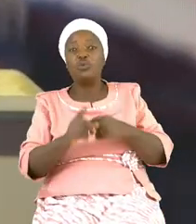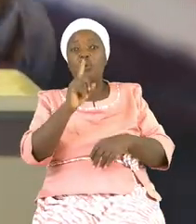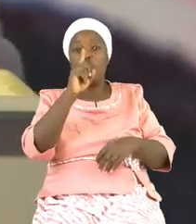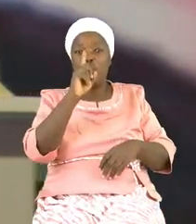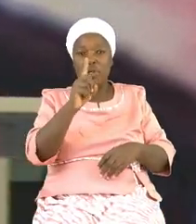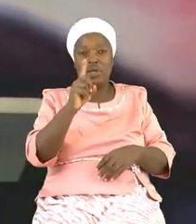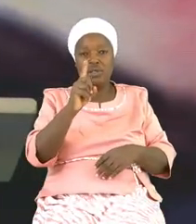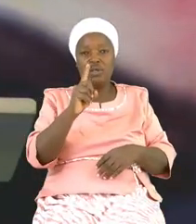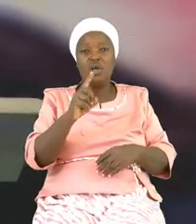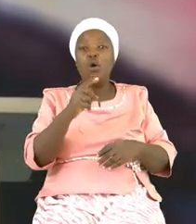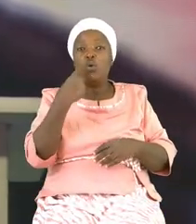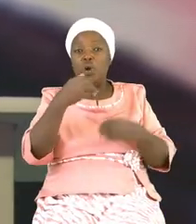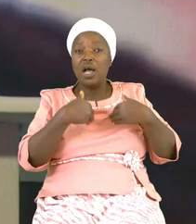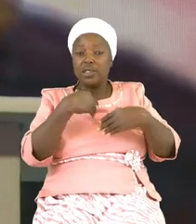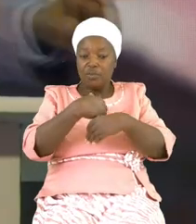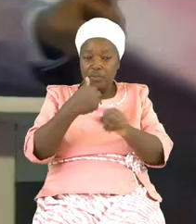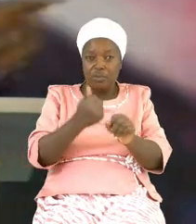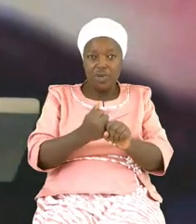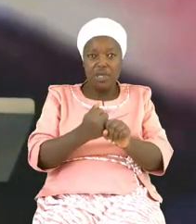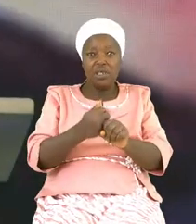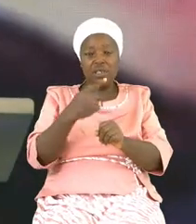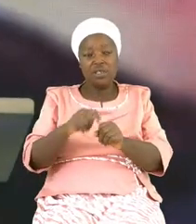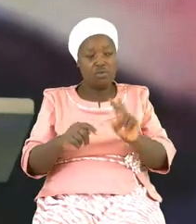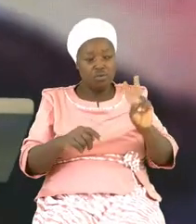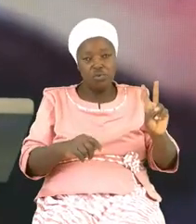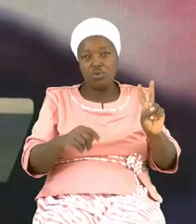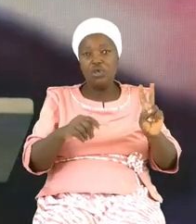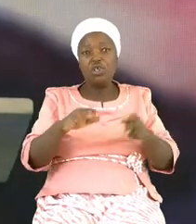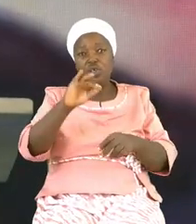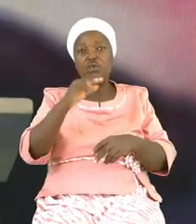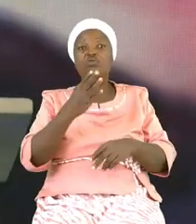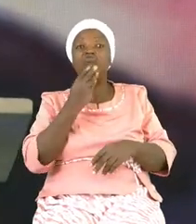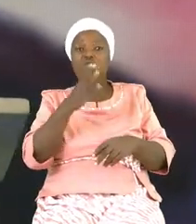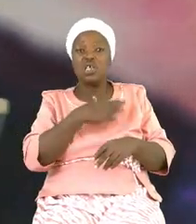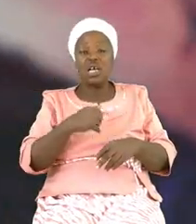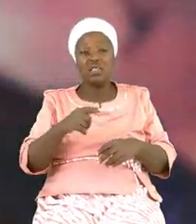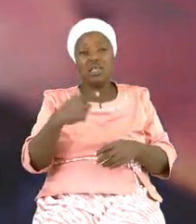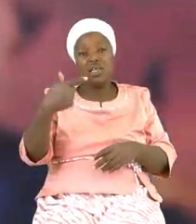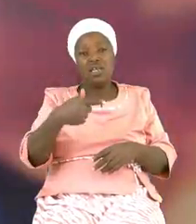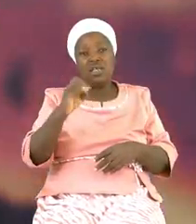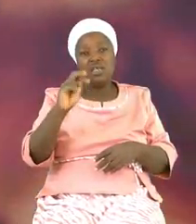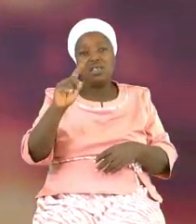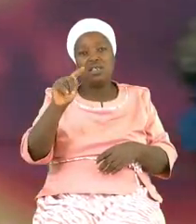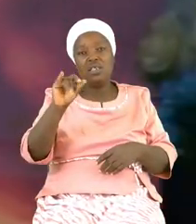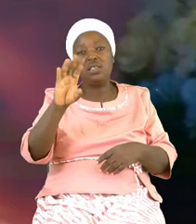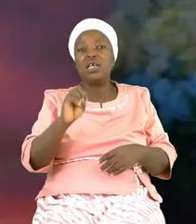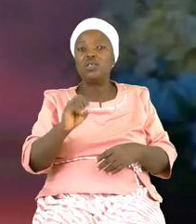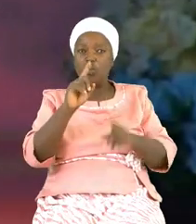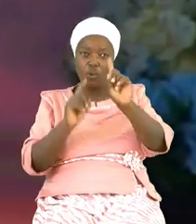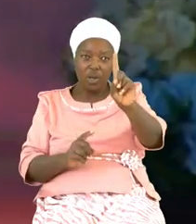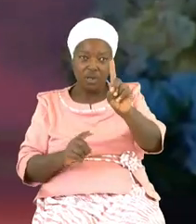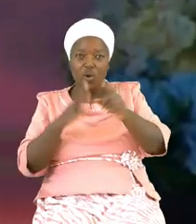has made both the Jew and the Gentile one. What does that mean?